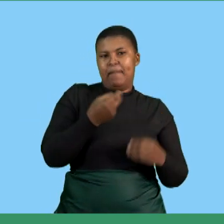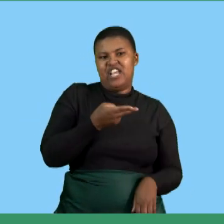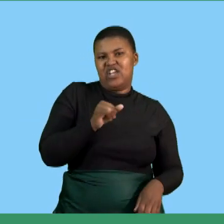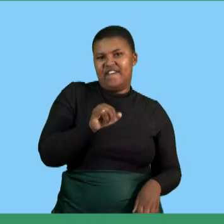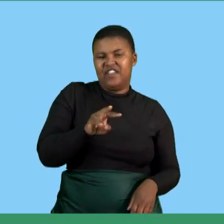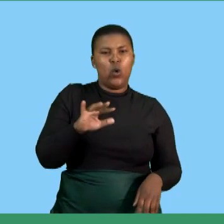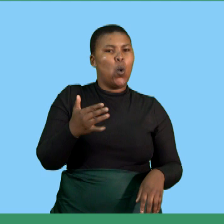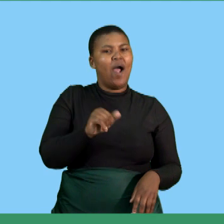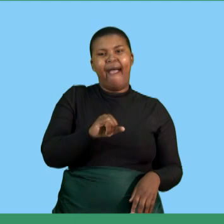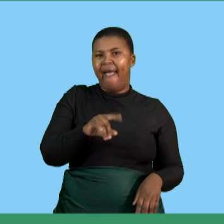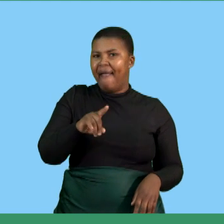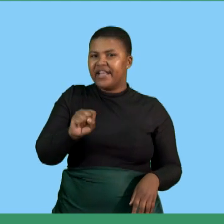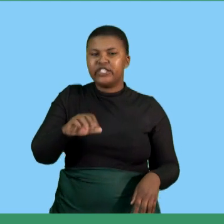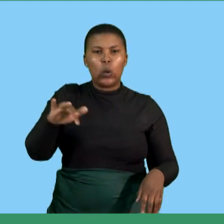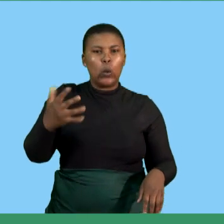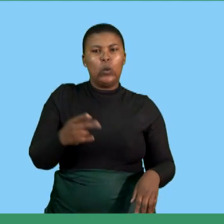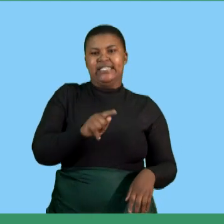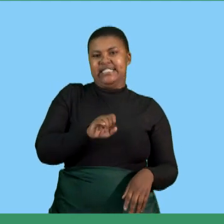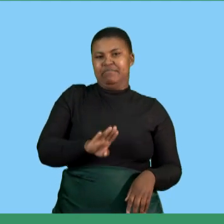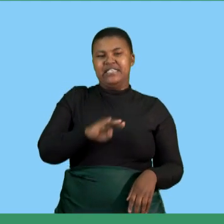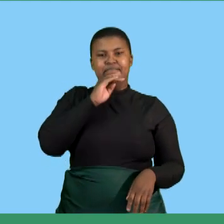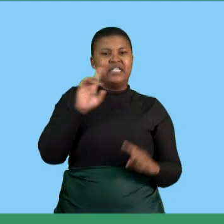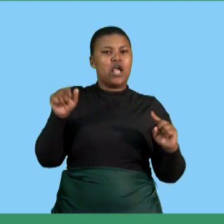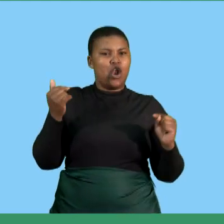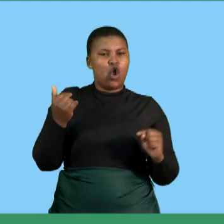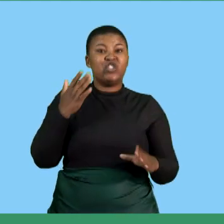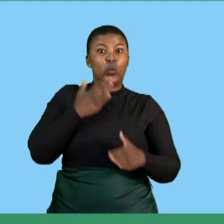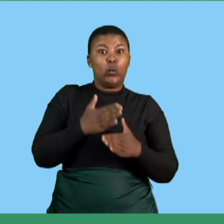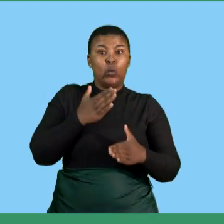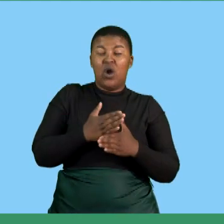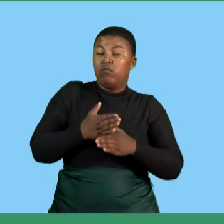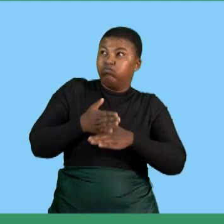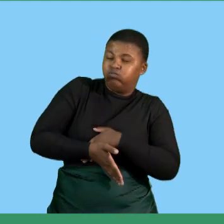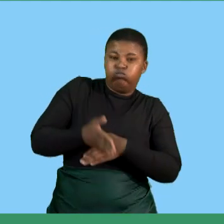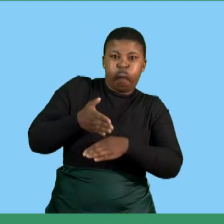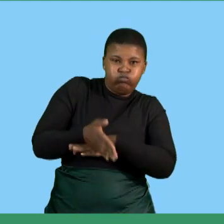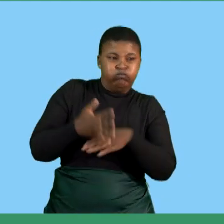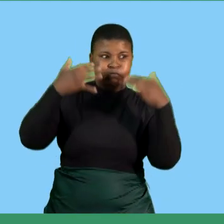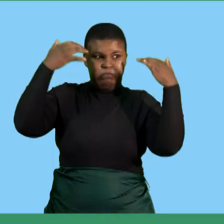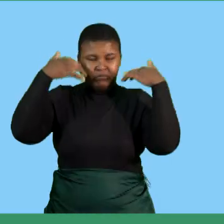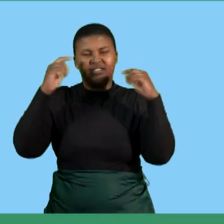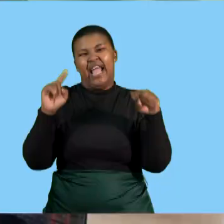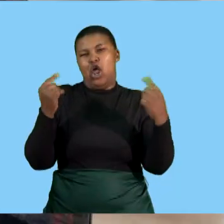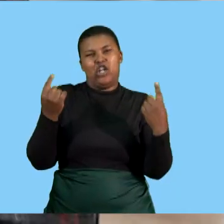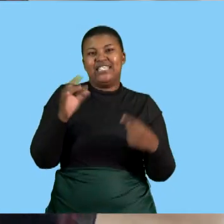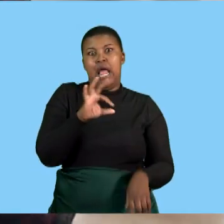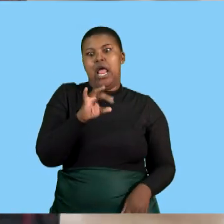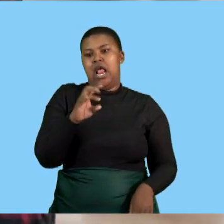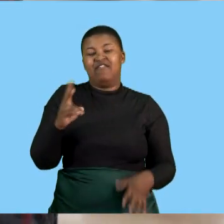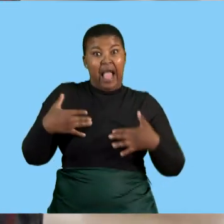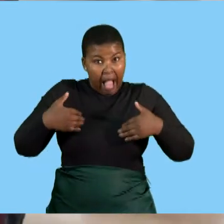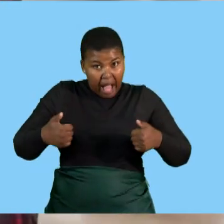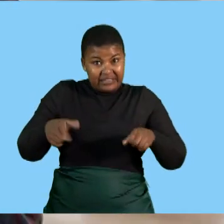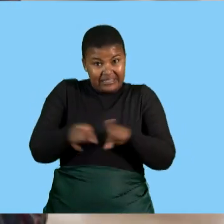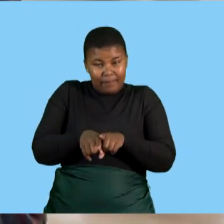positive or have AIDS or TB, which means that they will not be able to work as hard and as